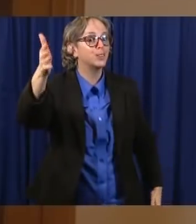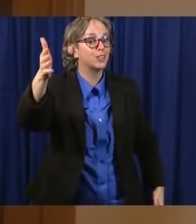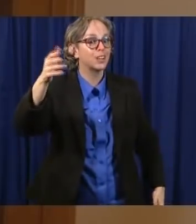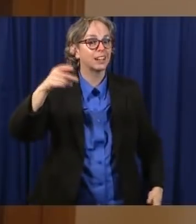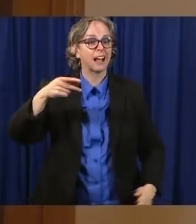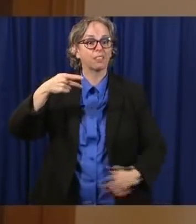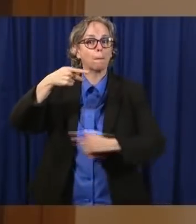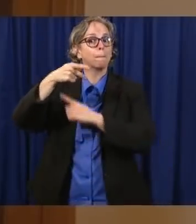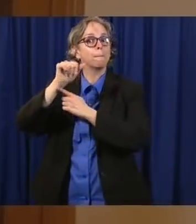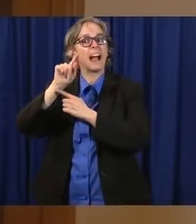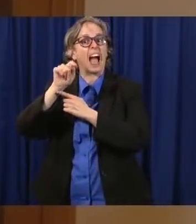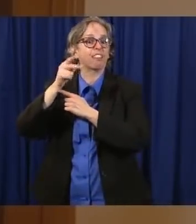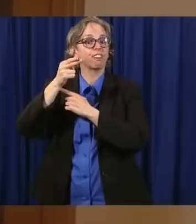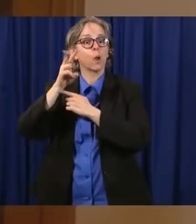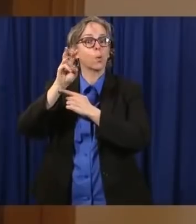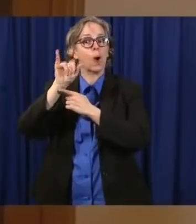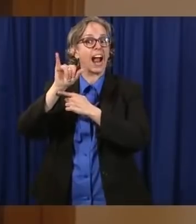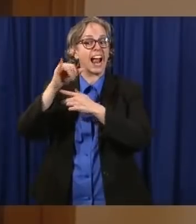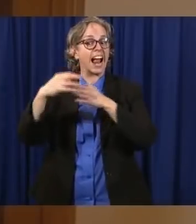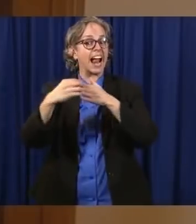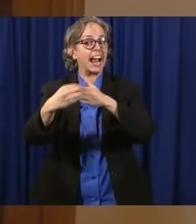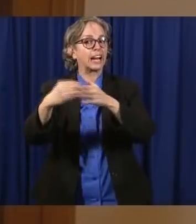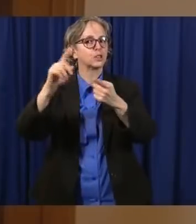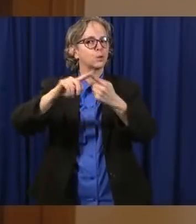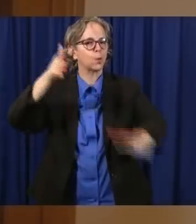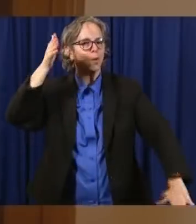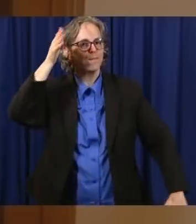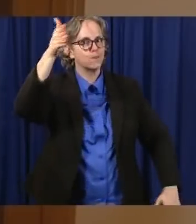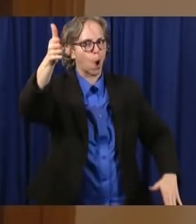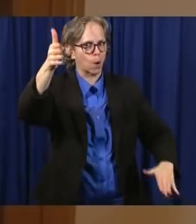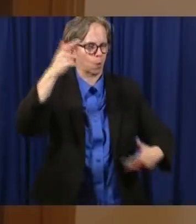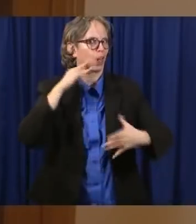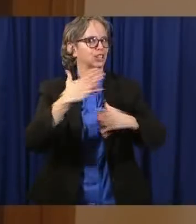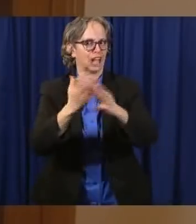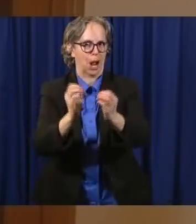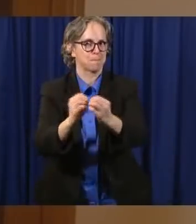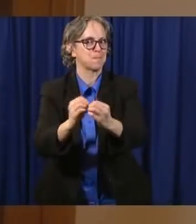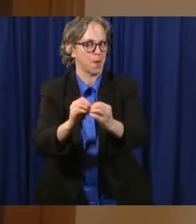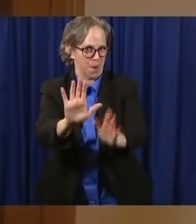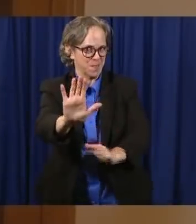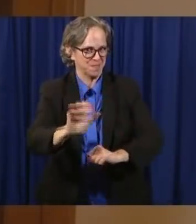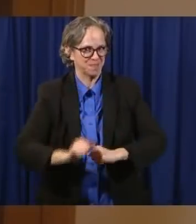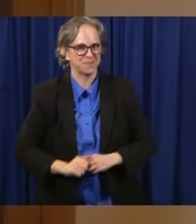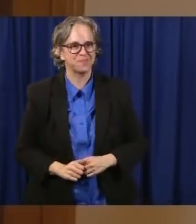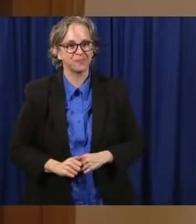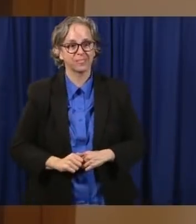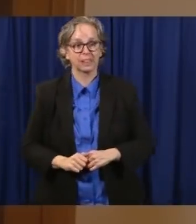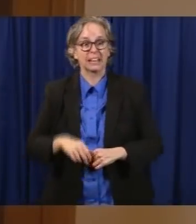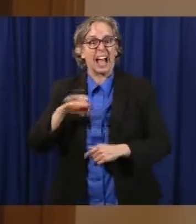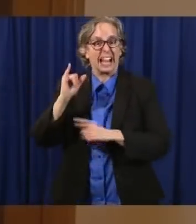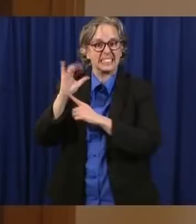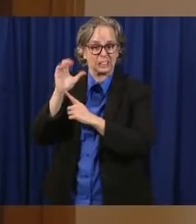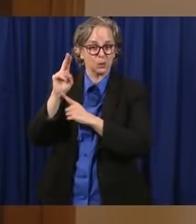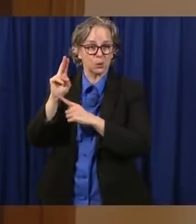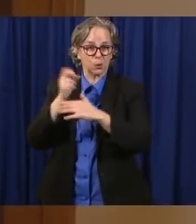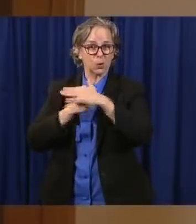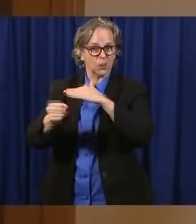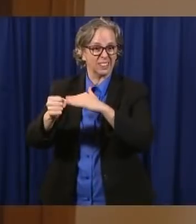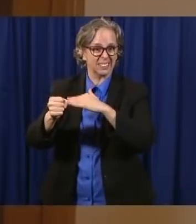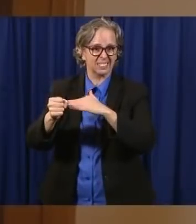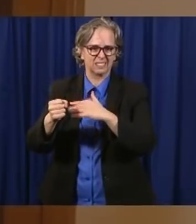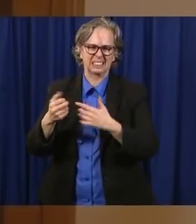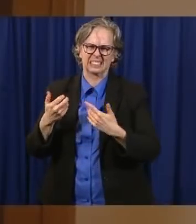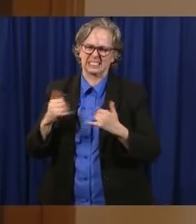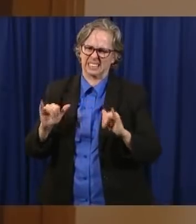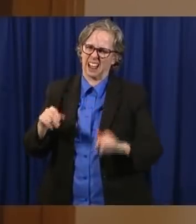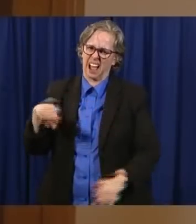share in the coming week on that front. Again, ICU admissions still quite high,